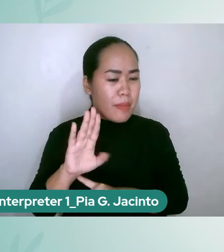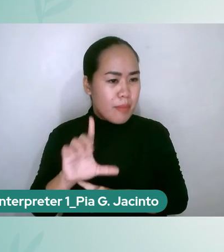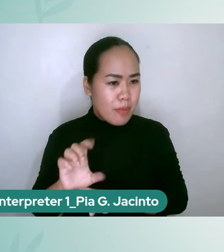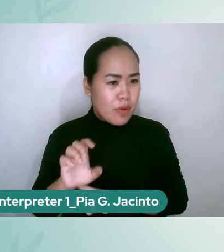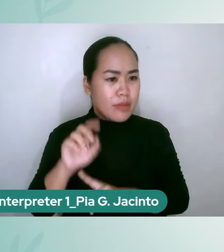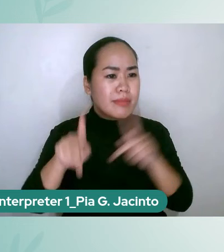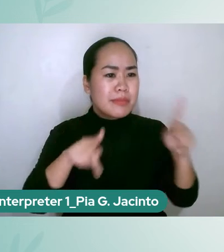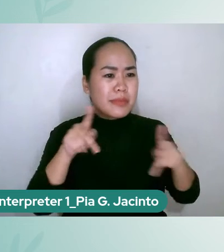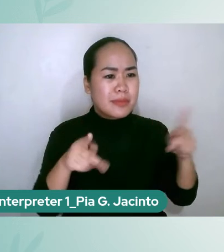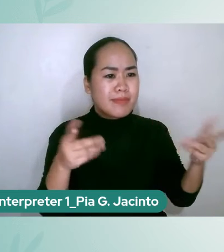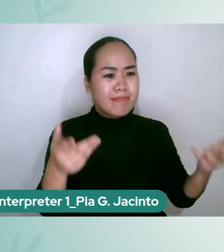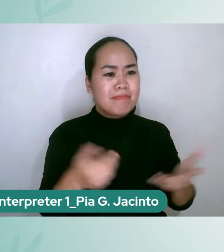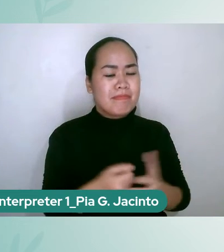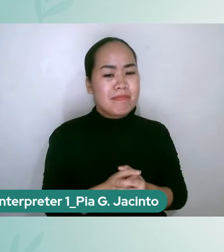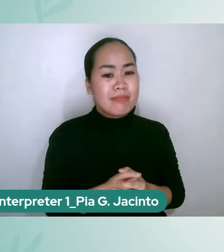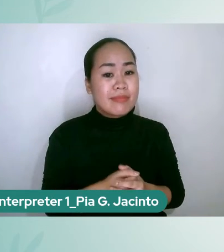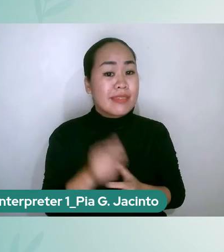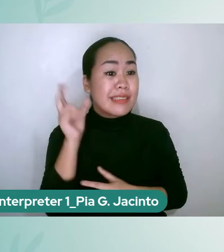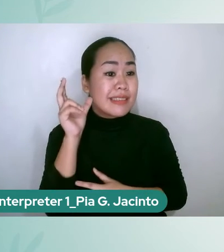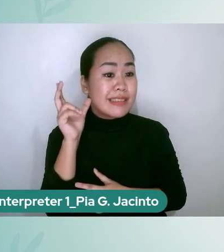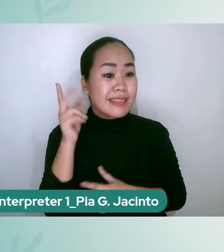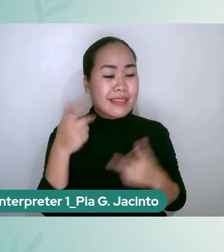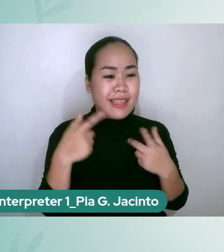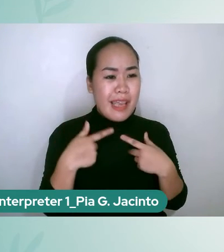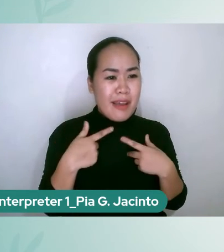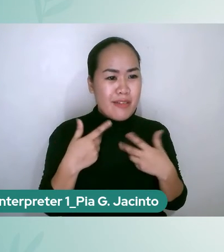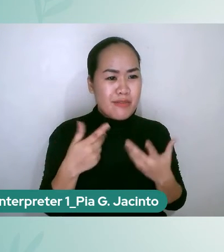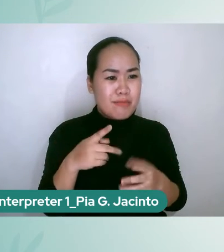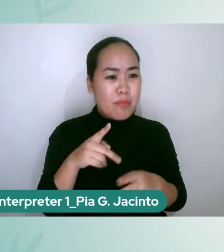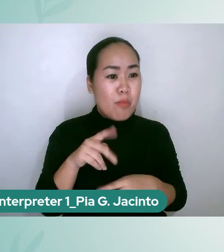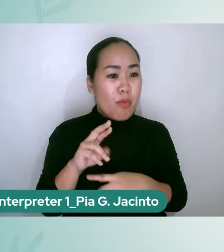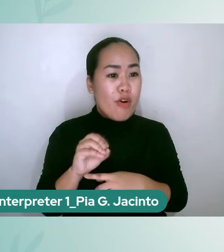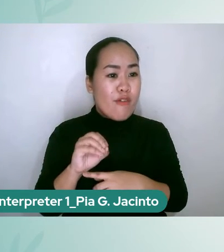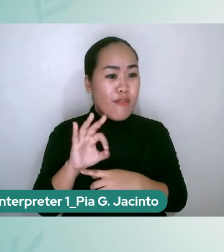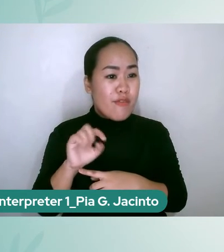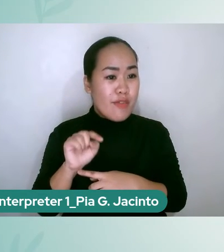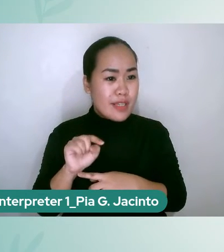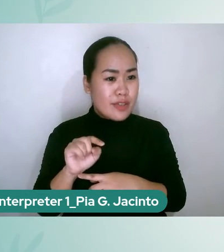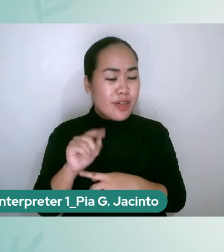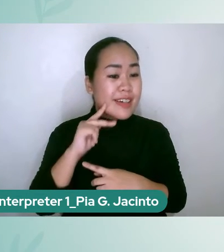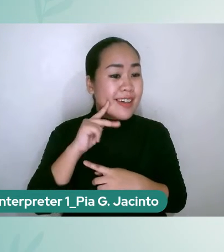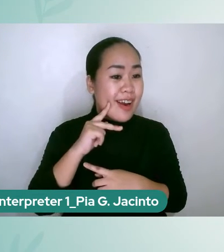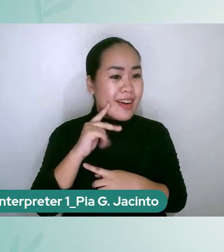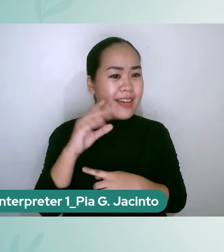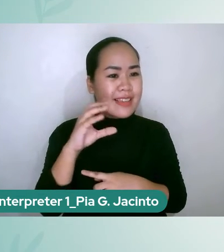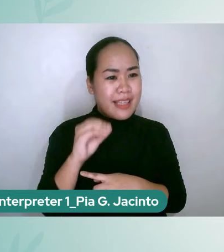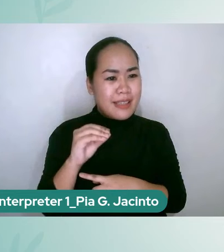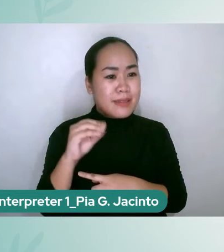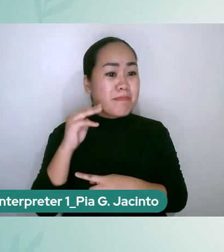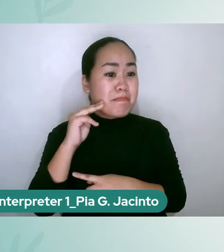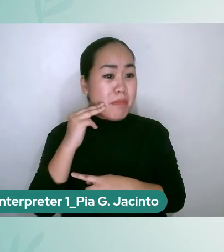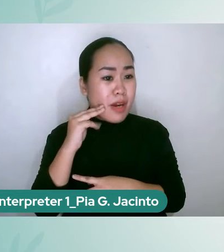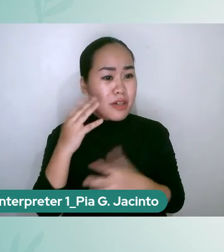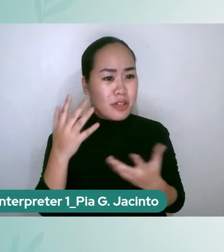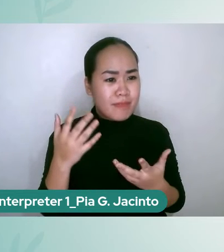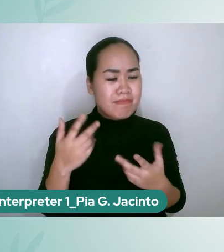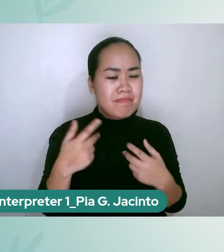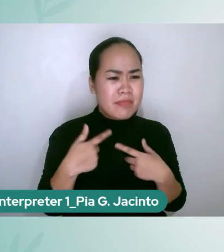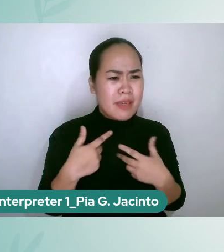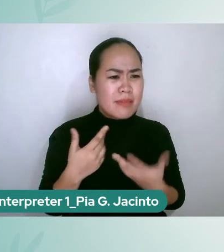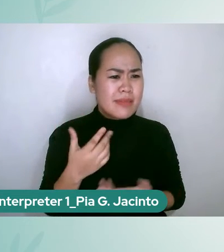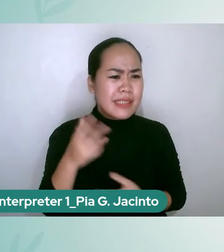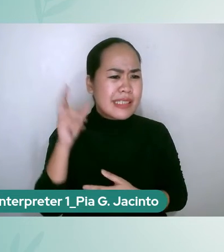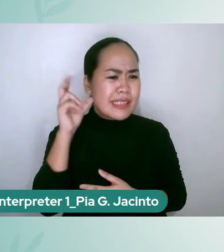into Australia from Professor Karen Canfell as well as Professor Marion Saville, we heard about the